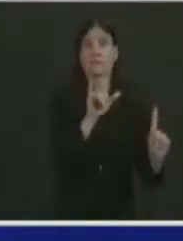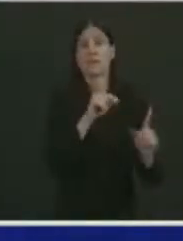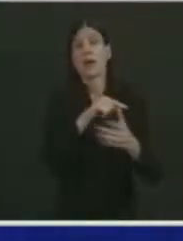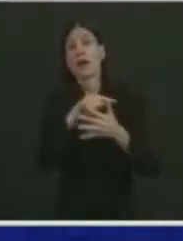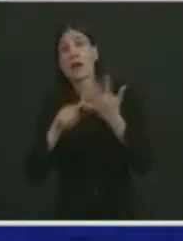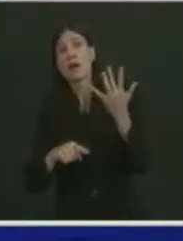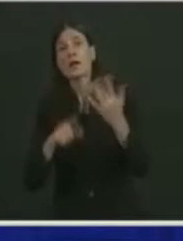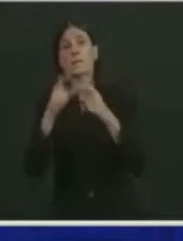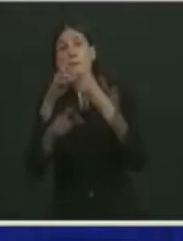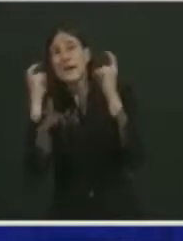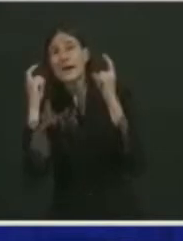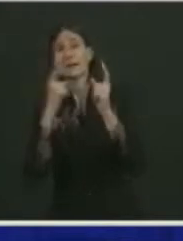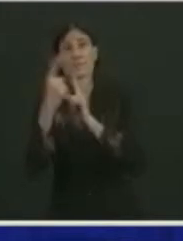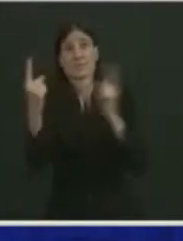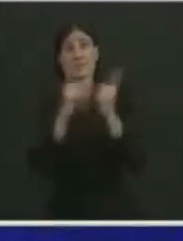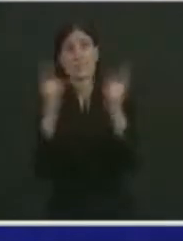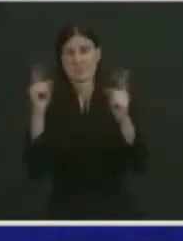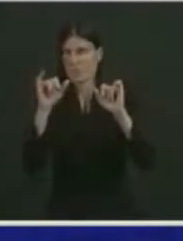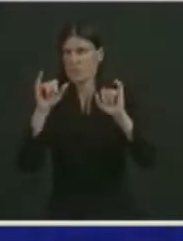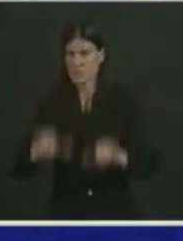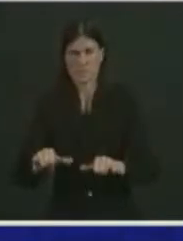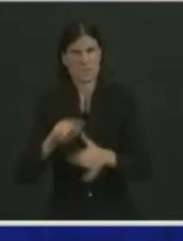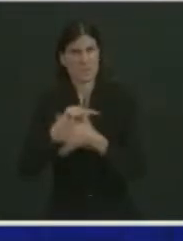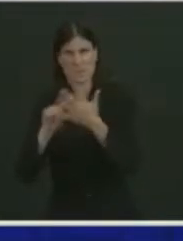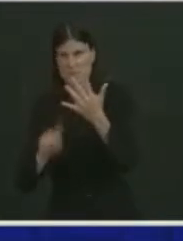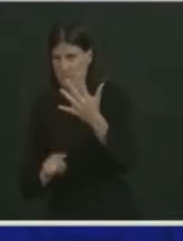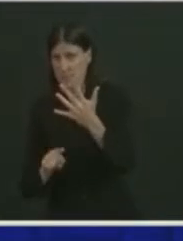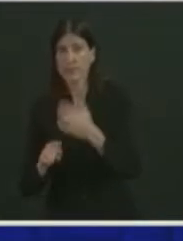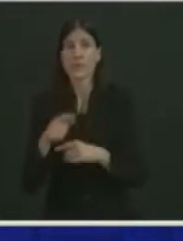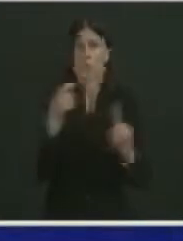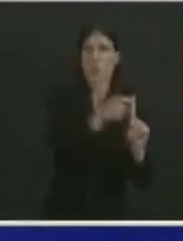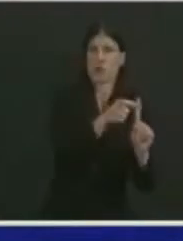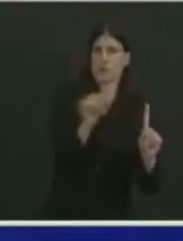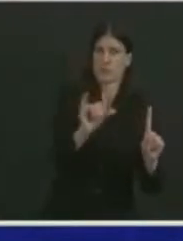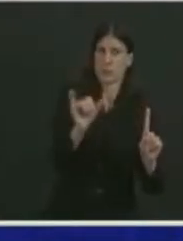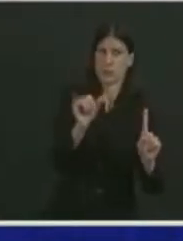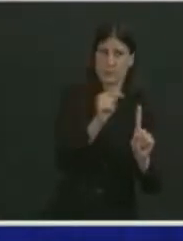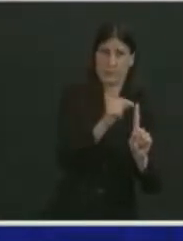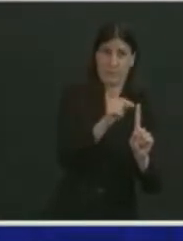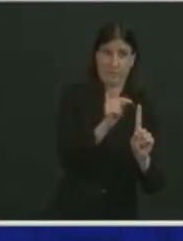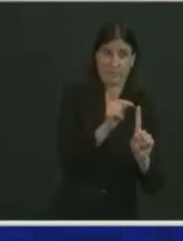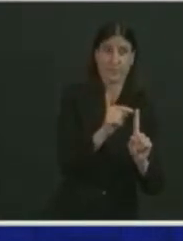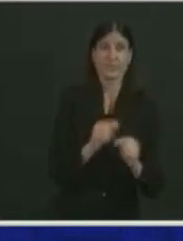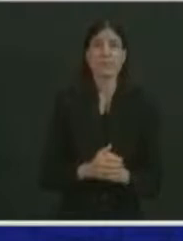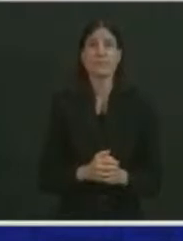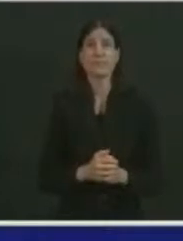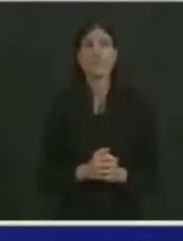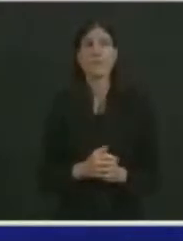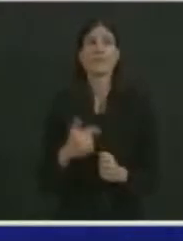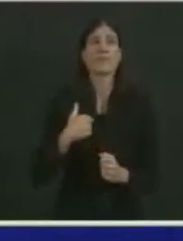of it. One of those very important rules that I haven't talked about in a while is quarantining.